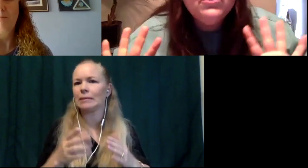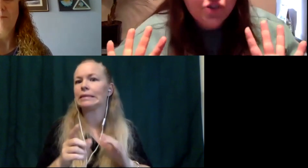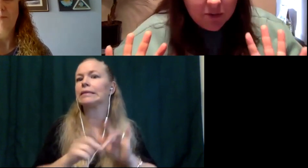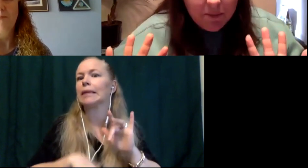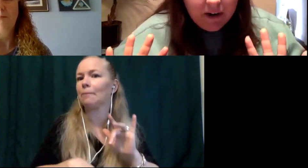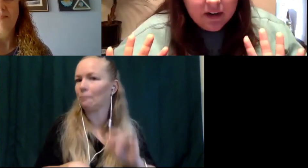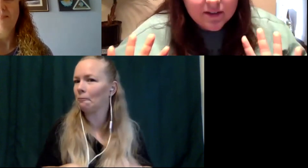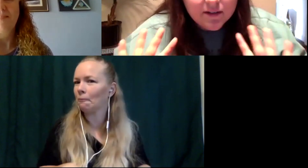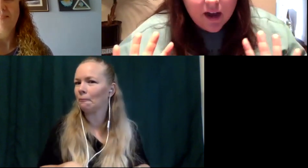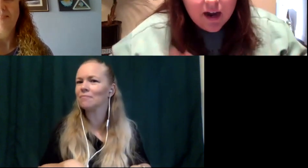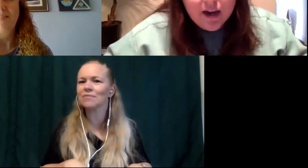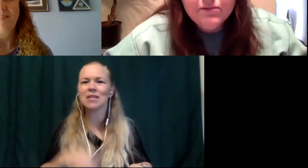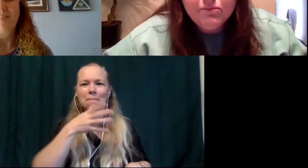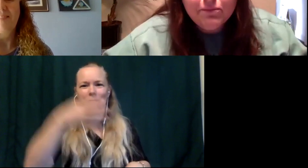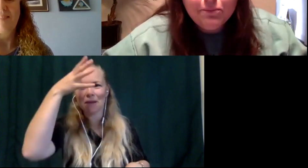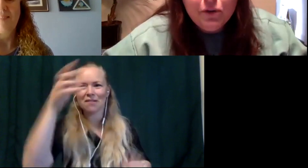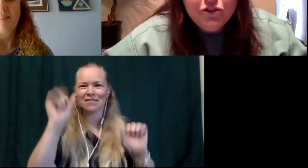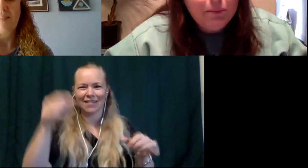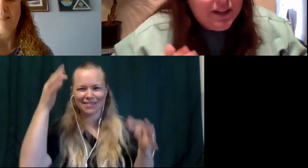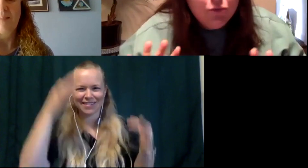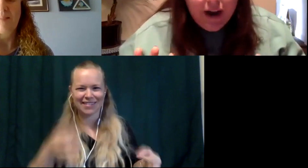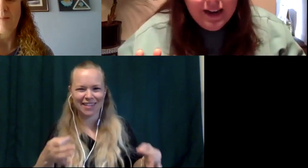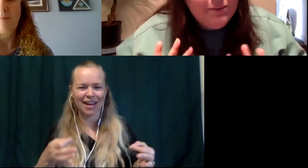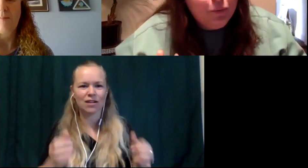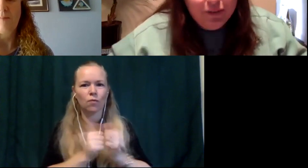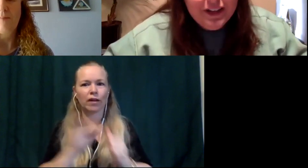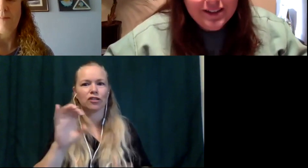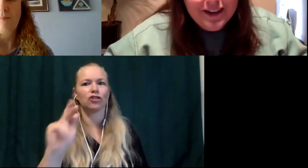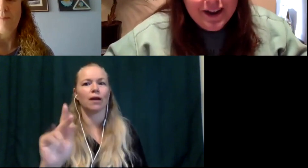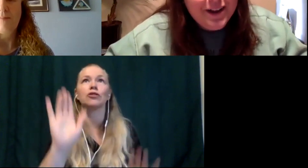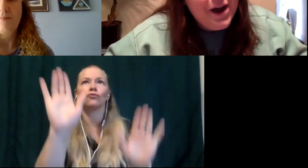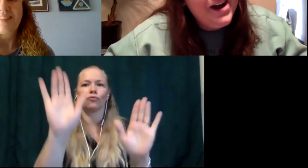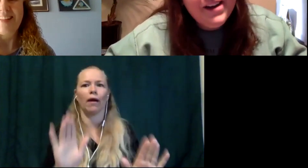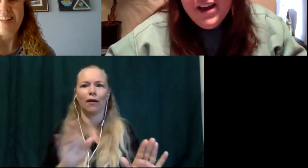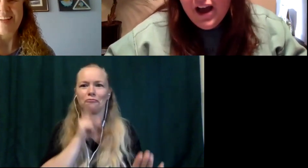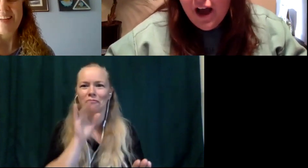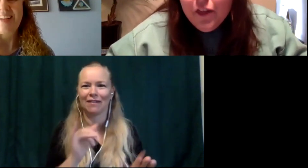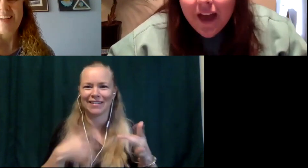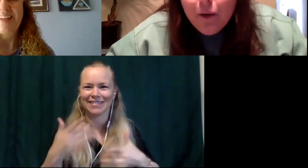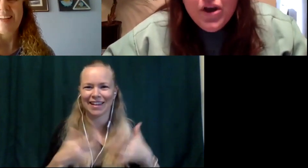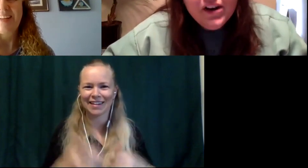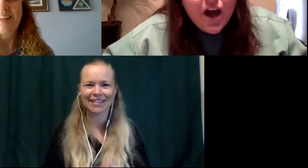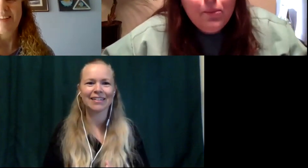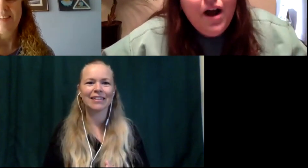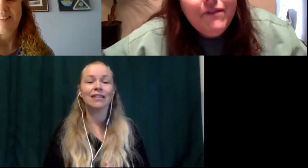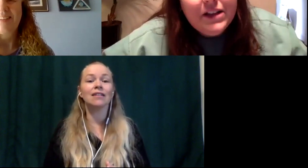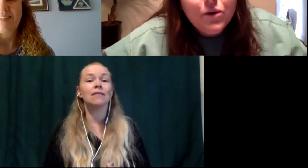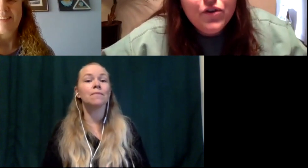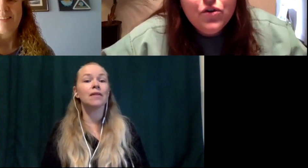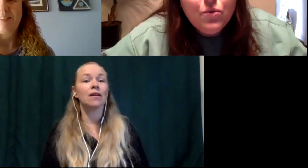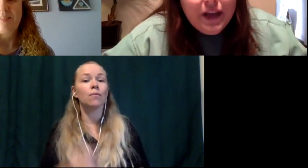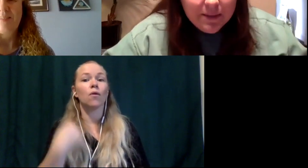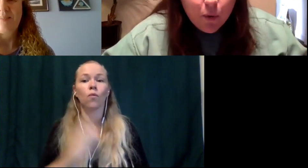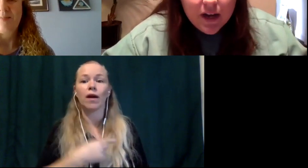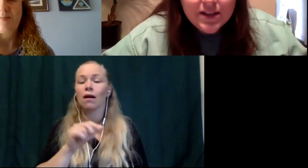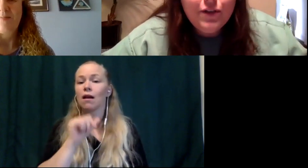Just use your judgment, parents, with Chuck, but he's great and we're really excited. Other than that, we are a nonprofit. So if